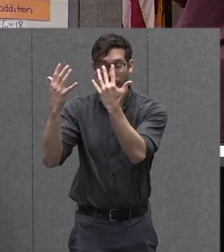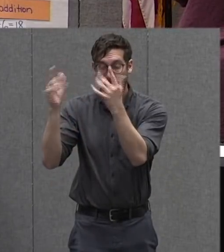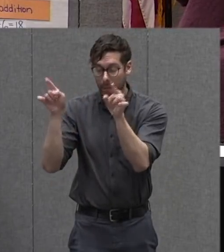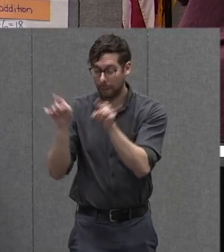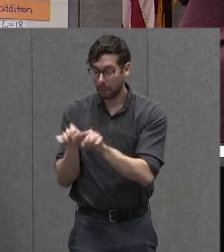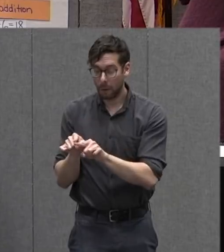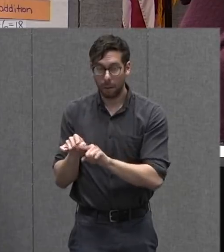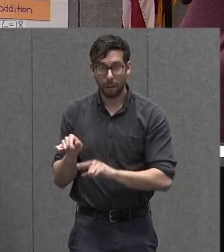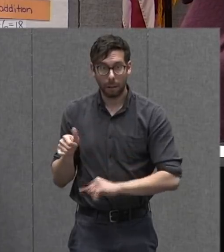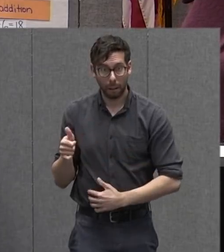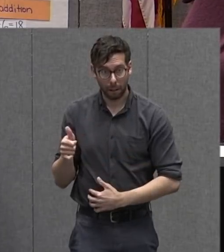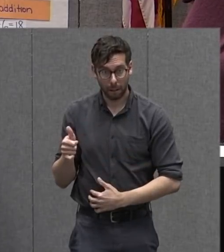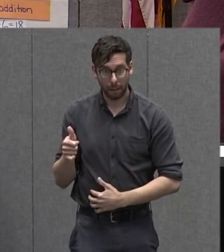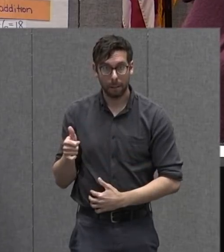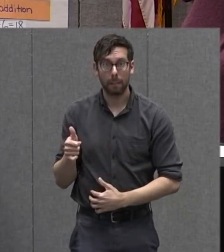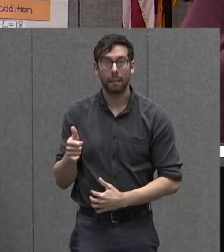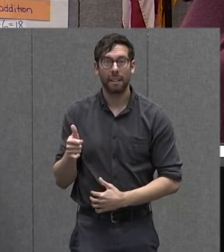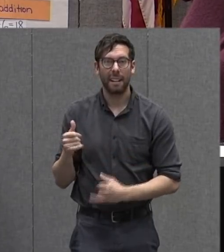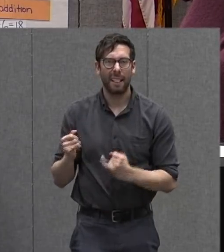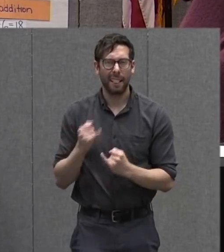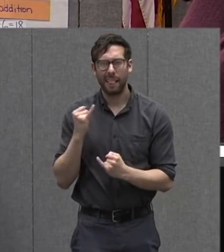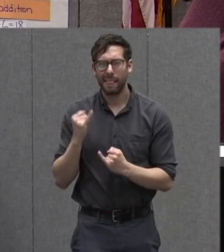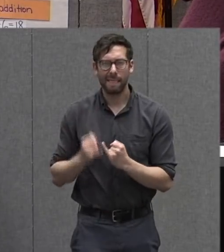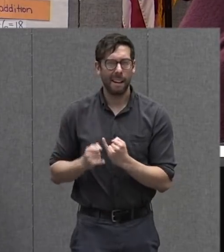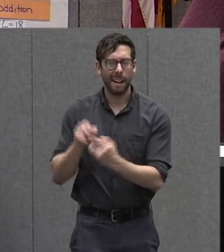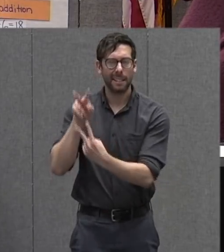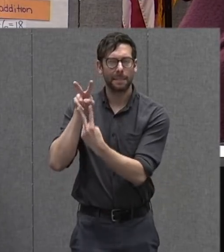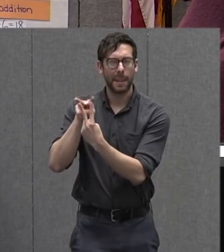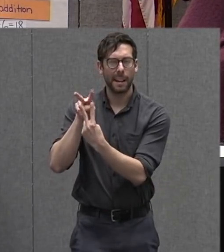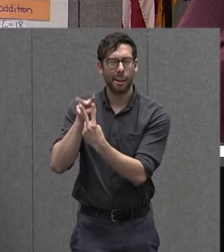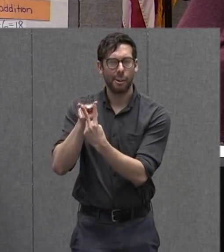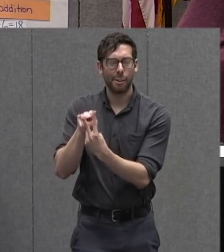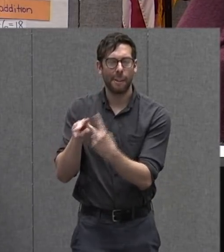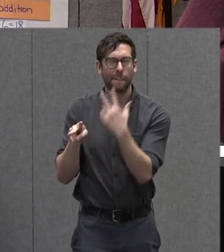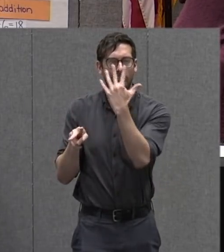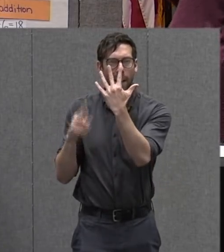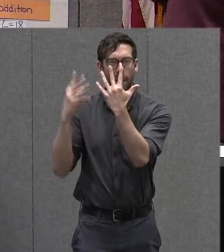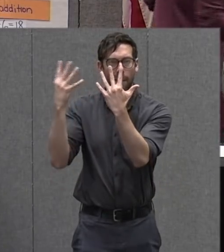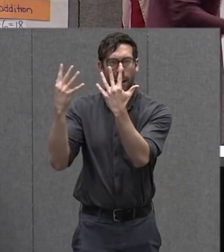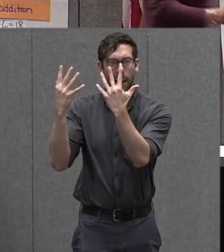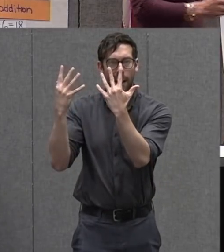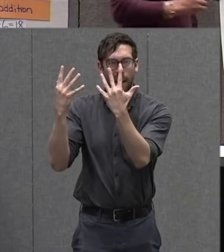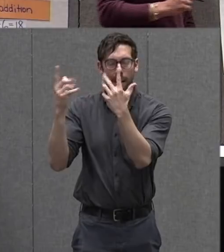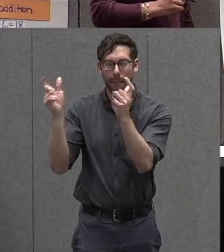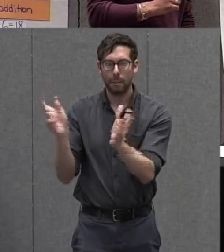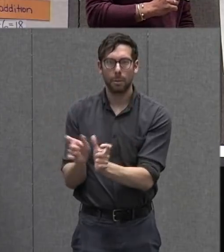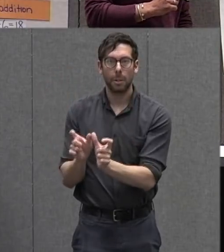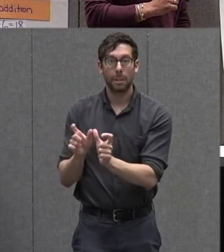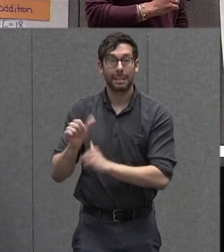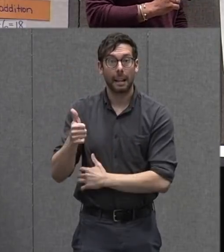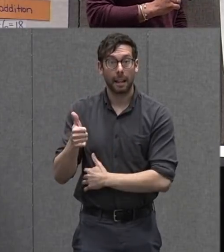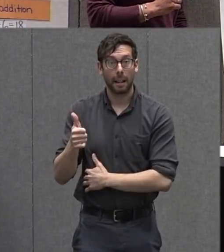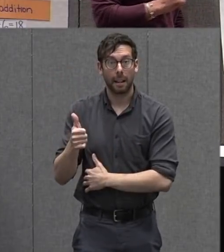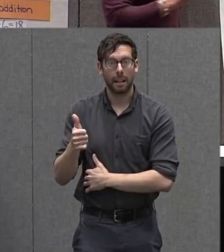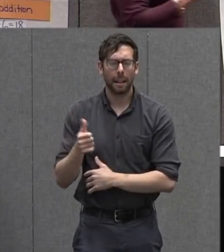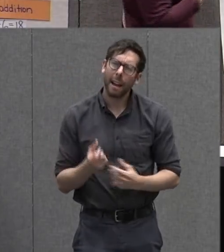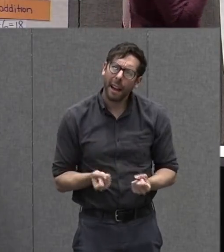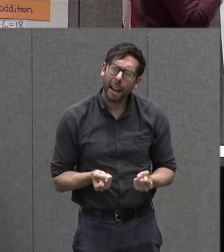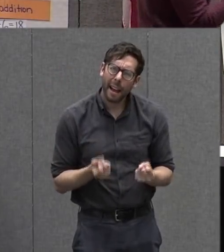another. And our last little pair of 5s gives us our last 10. And how many dots do we say there were